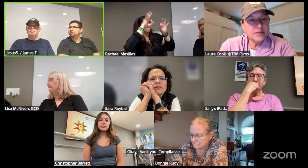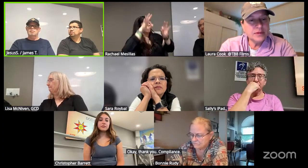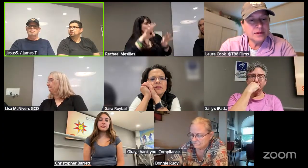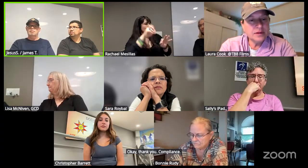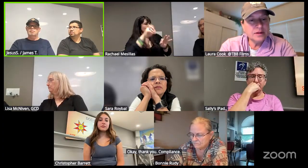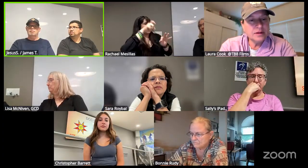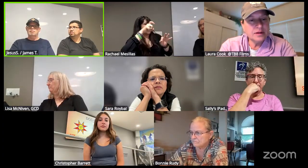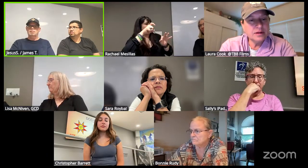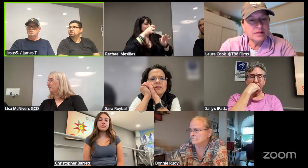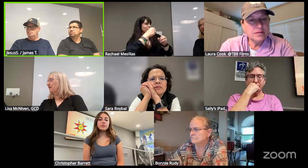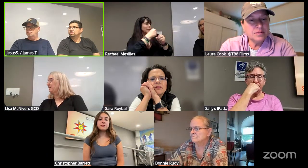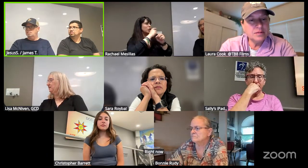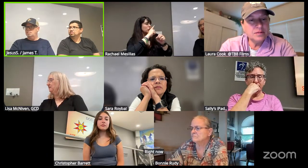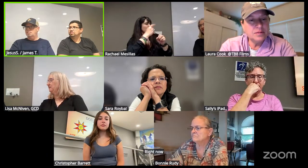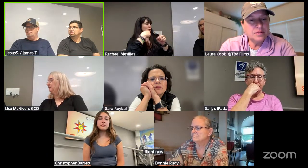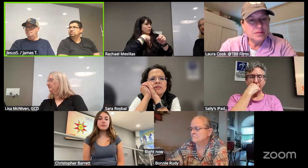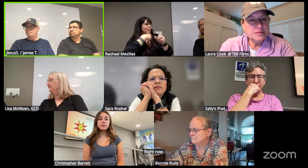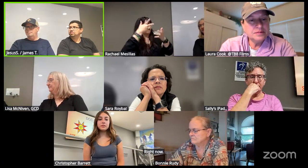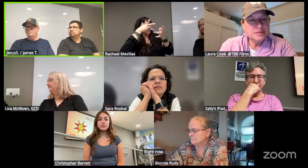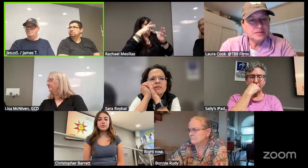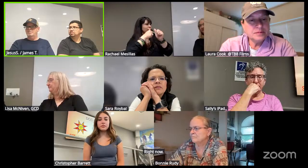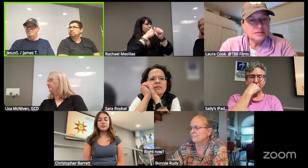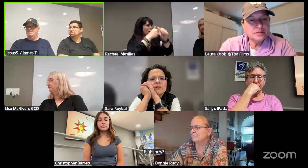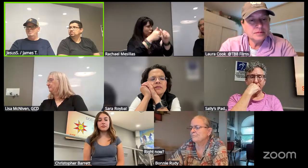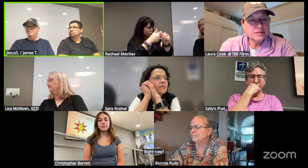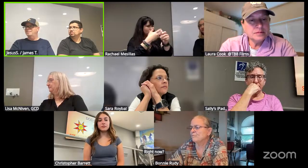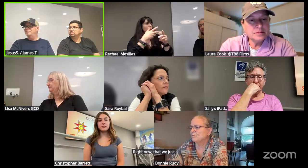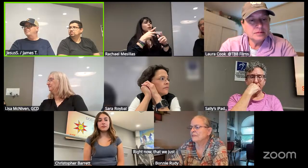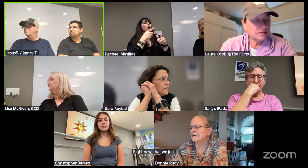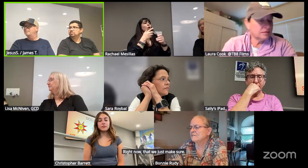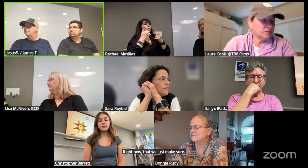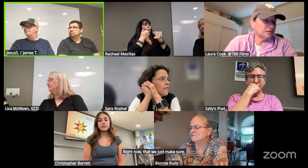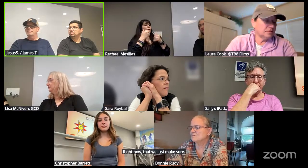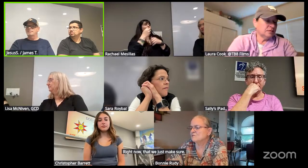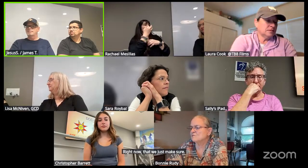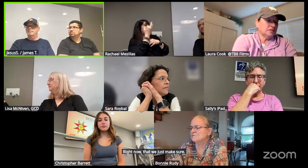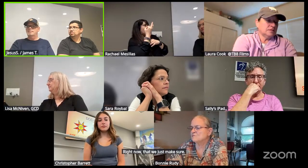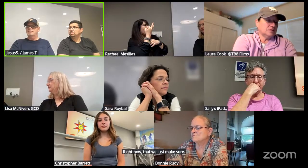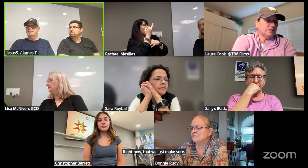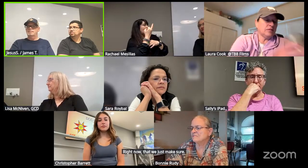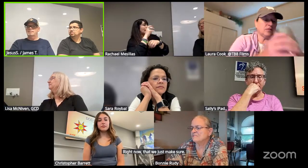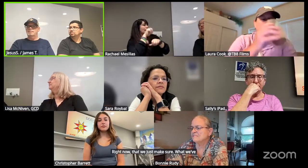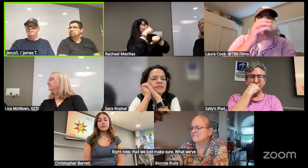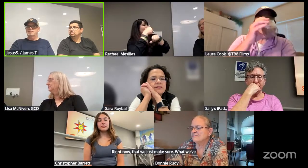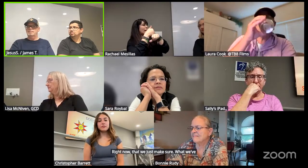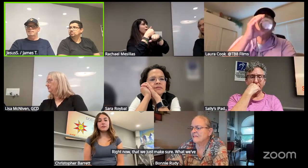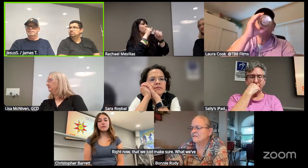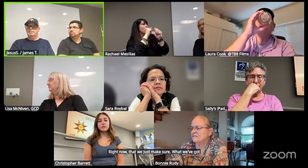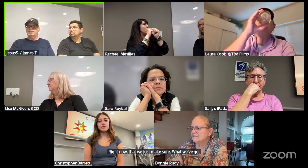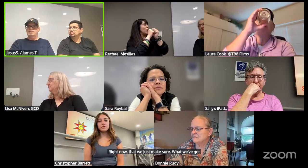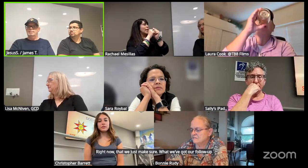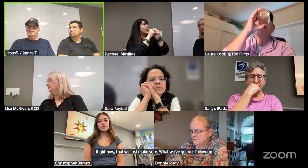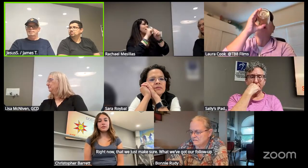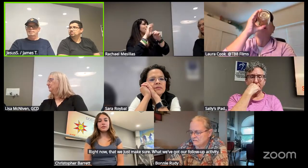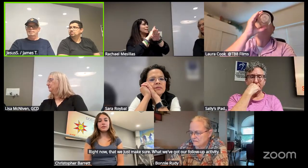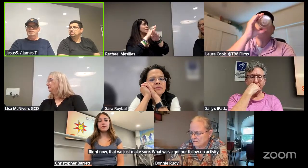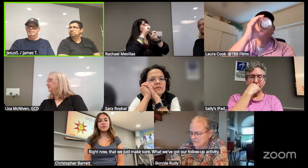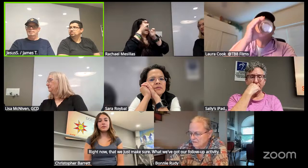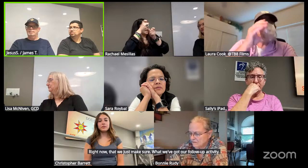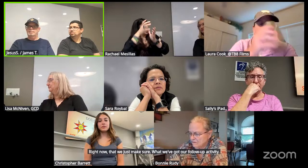Right now, I'm putting on farm, but we need to make sure that we've got our follow updated.